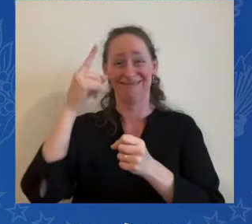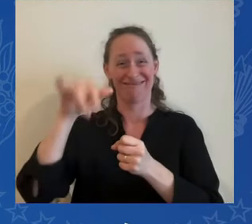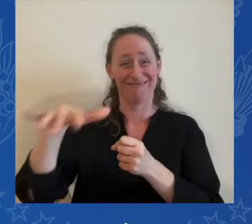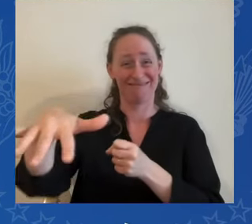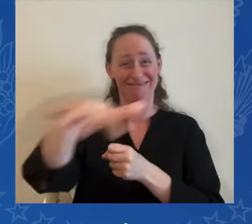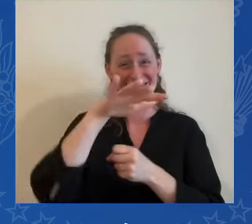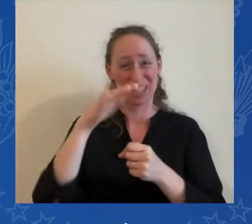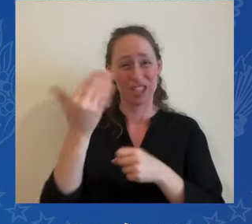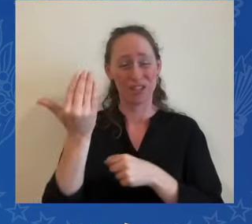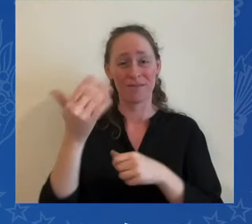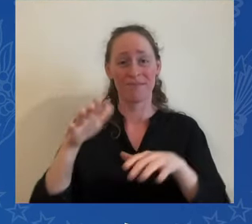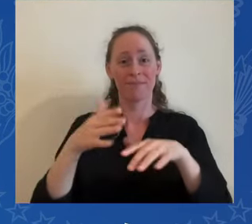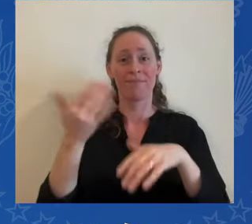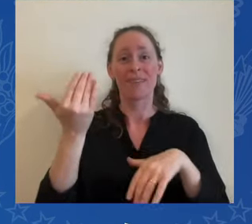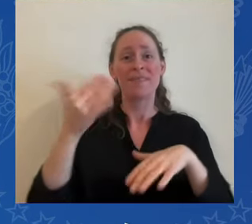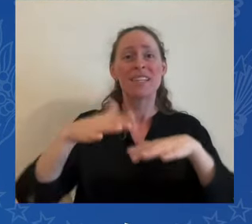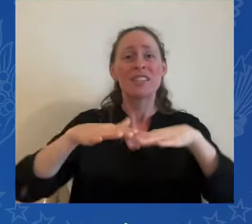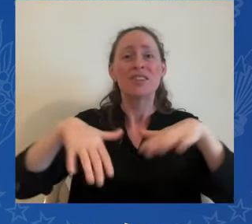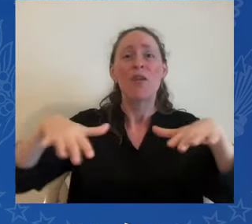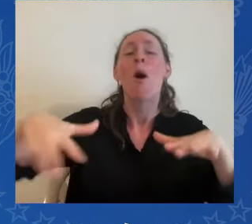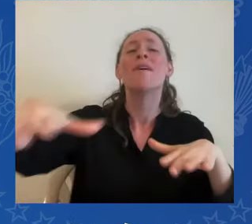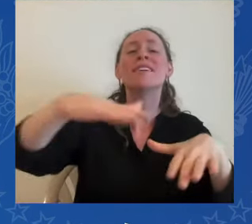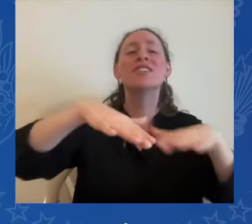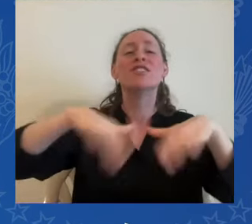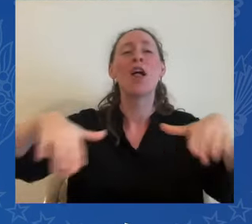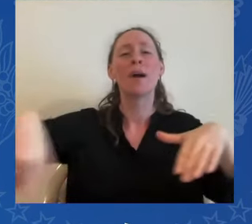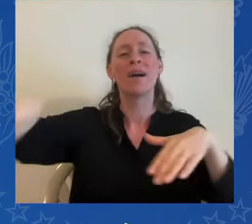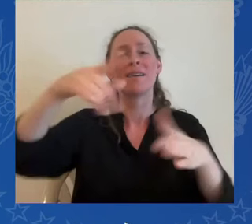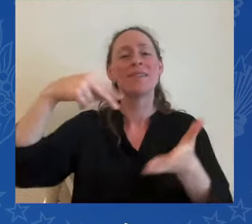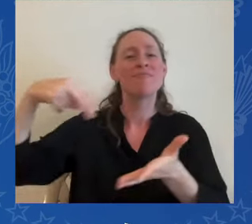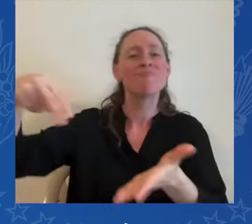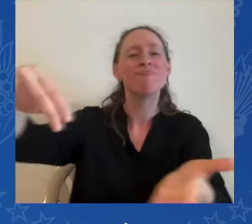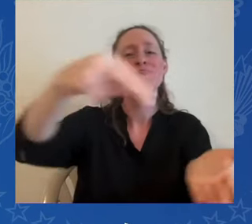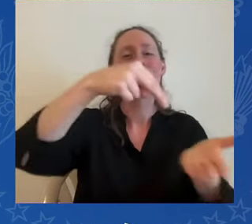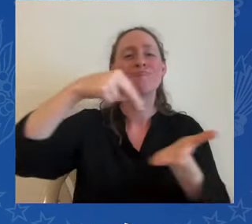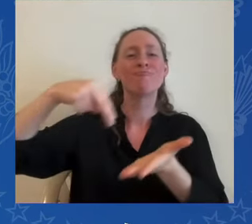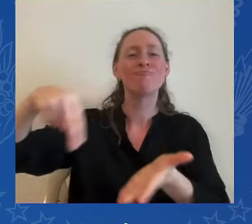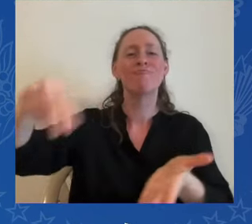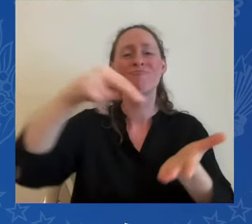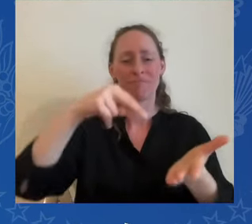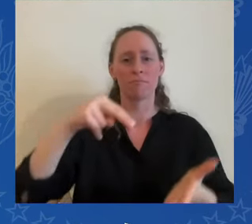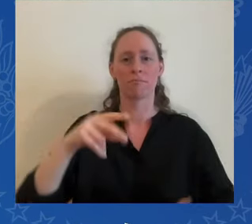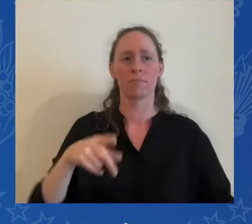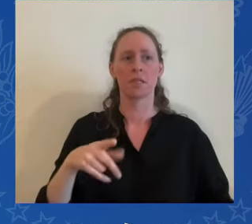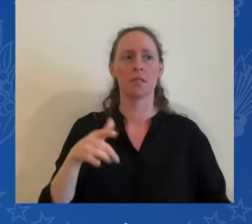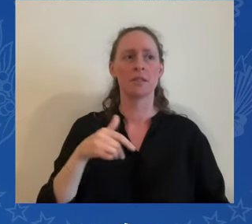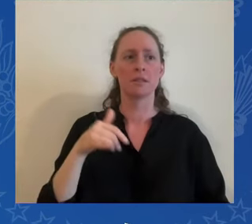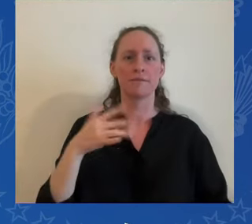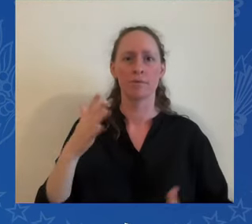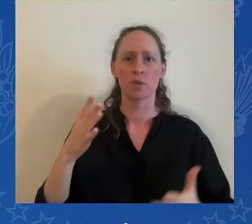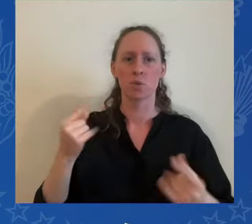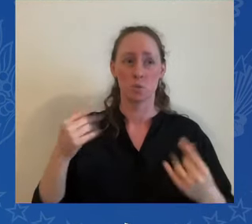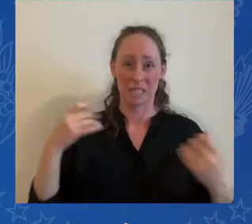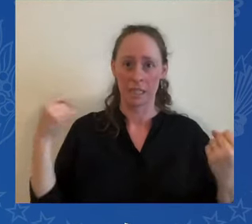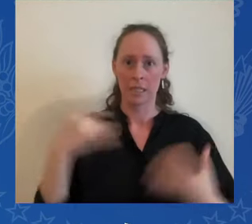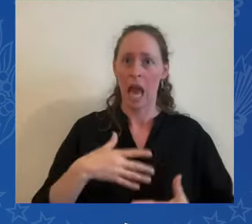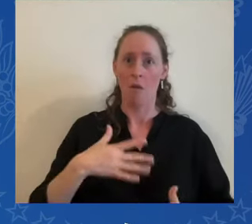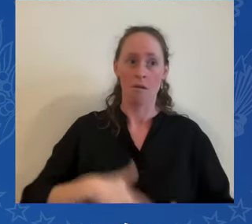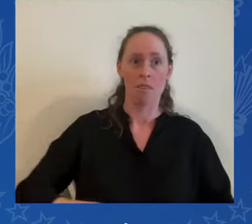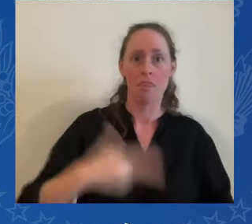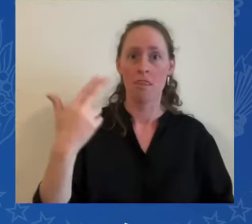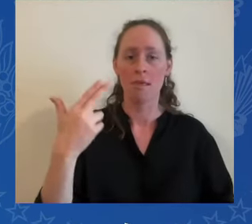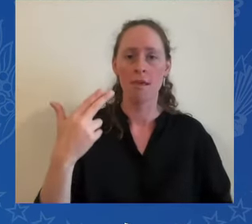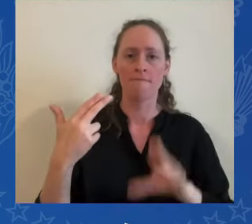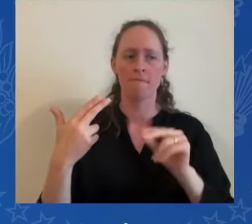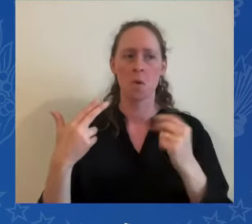to panic the children by drawing his weapon as he approached, so he kept it holstered. He rushed the gunman alone, tackling him to the ground, and grabbed